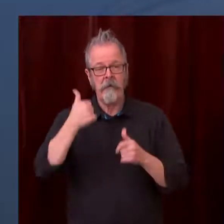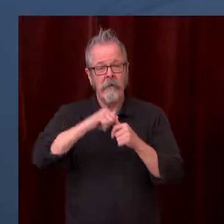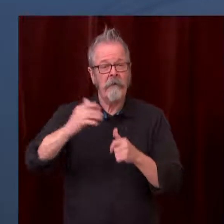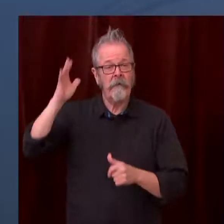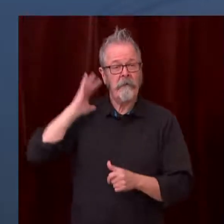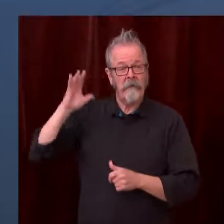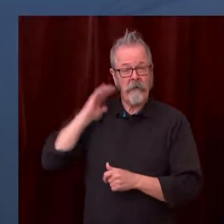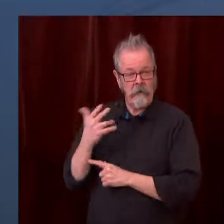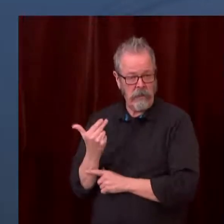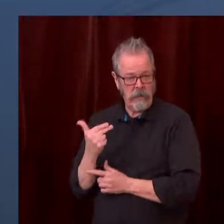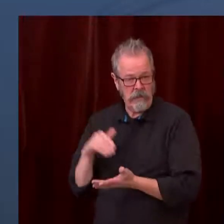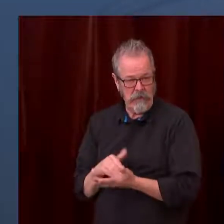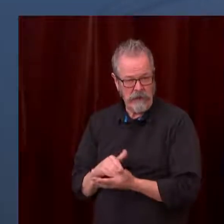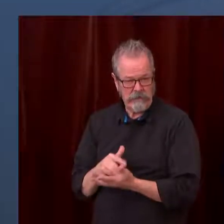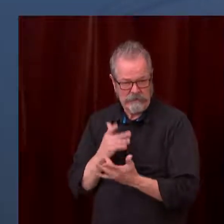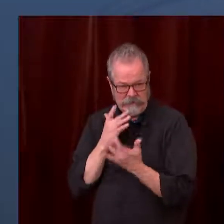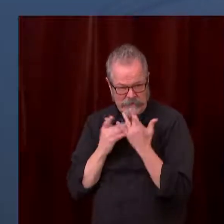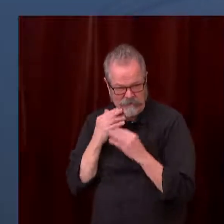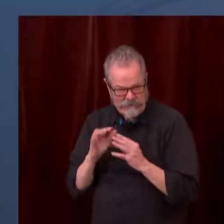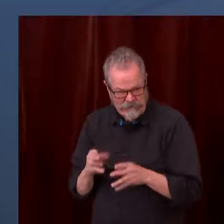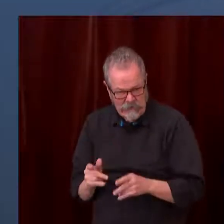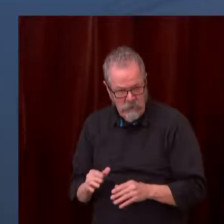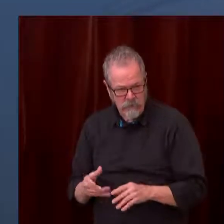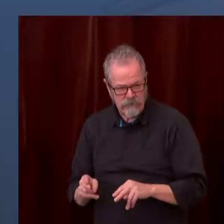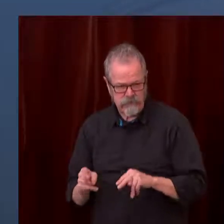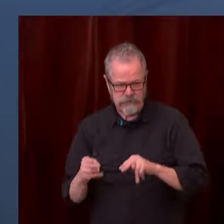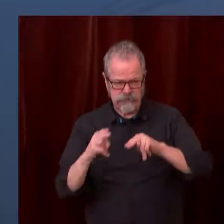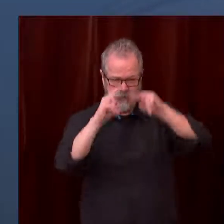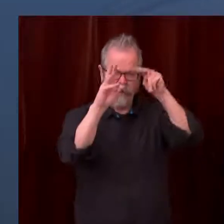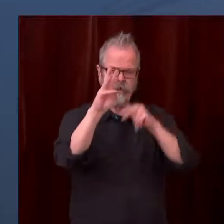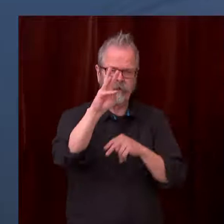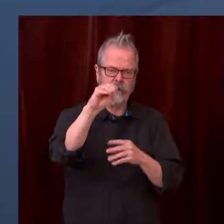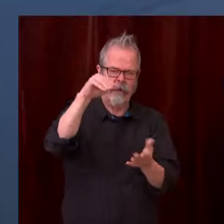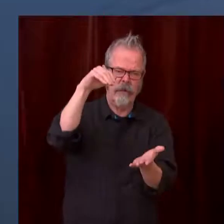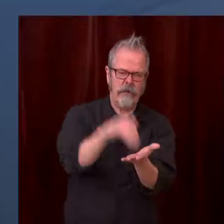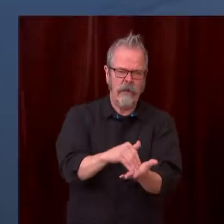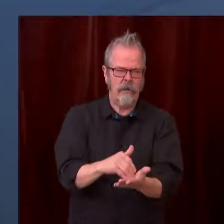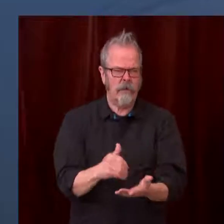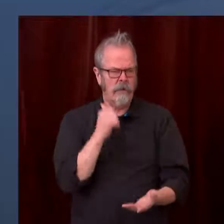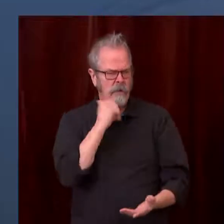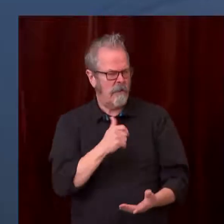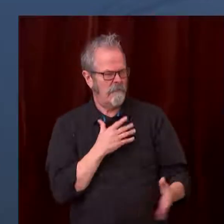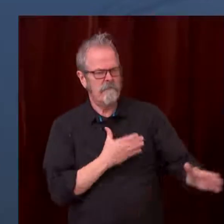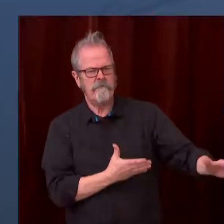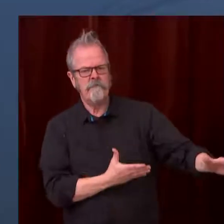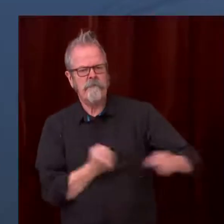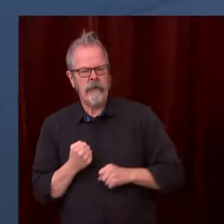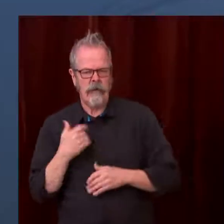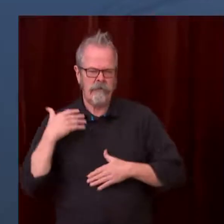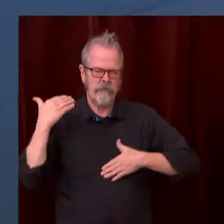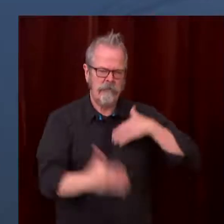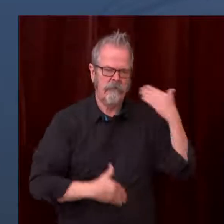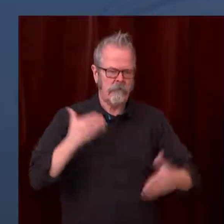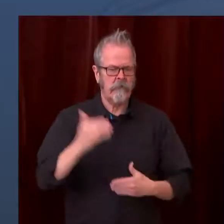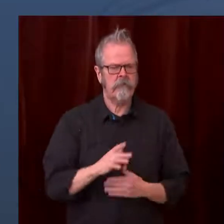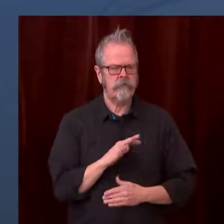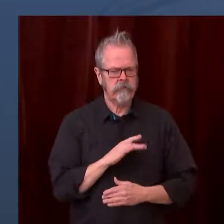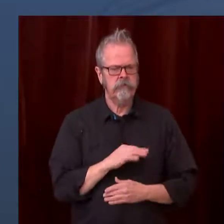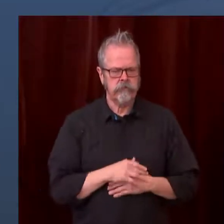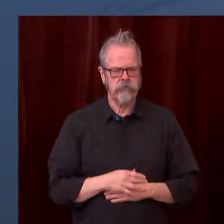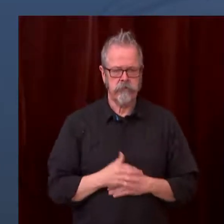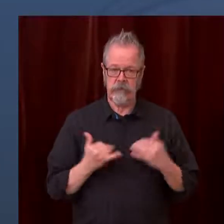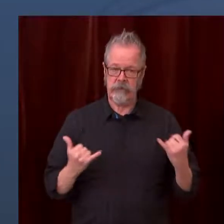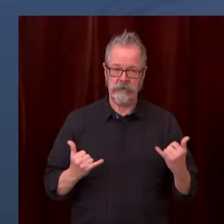had a really joyous morning this morning in Puyallup, where at a max vaccination